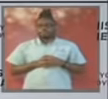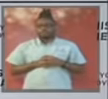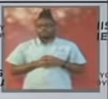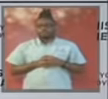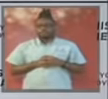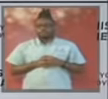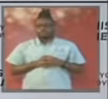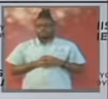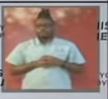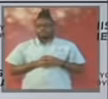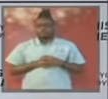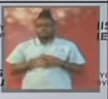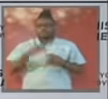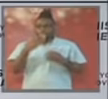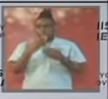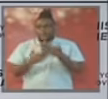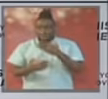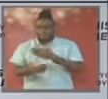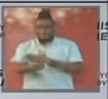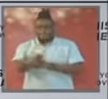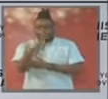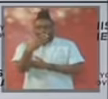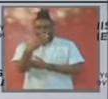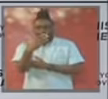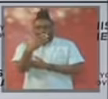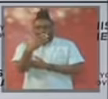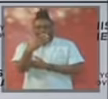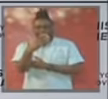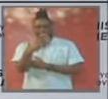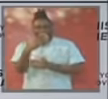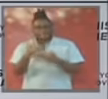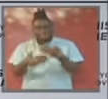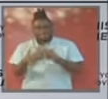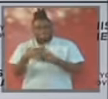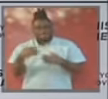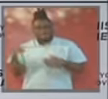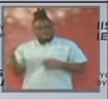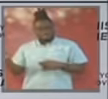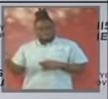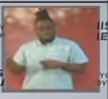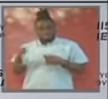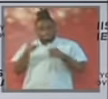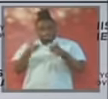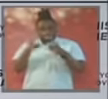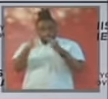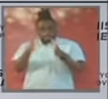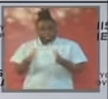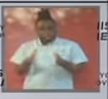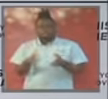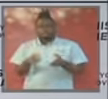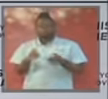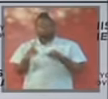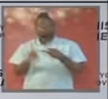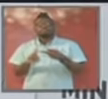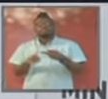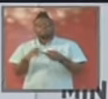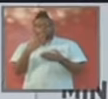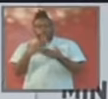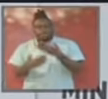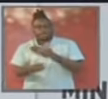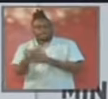Good morning, Ms. Alcantara. Good morning, Honorable Minister, Dr. Richards, again,